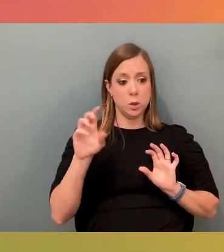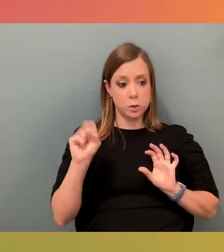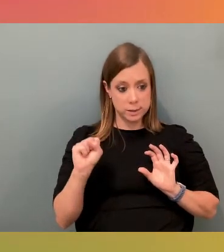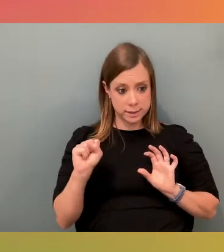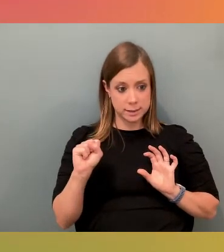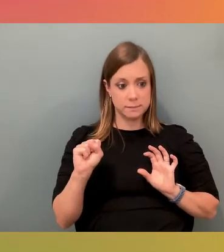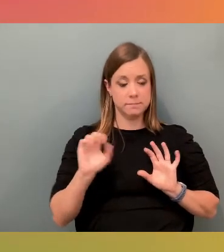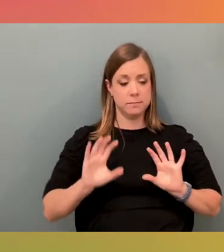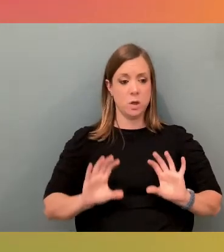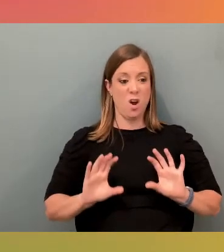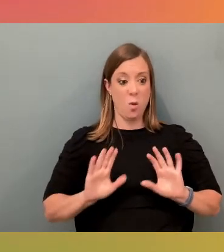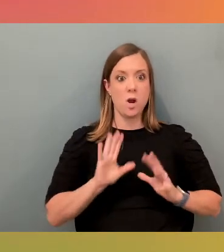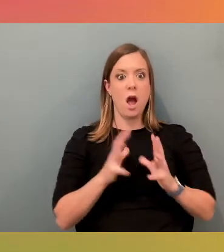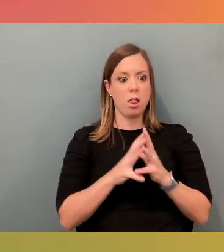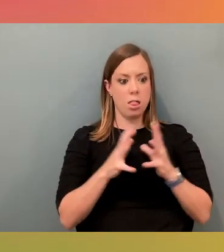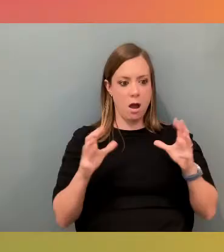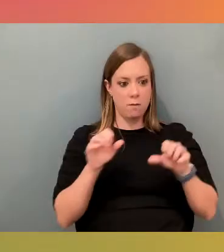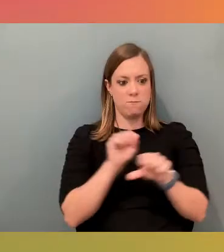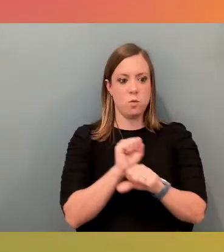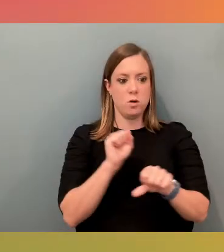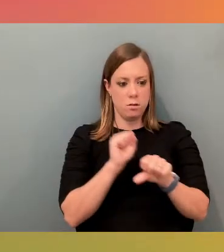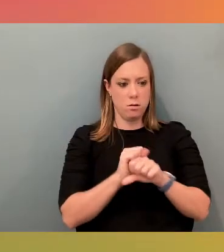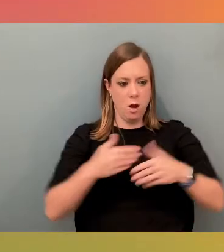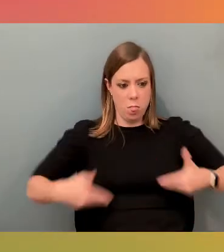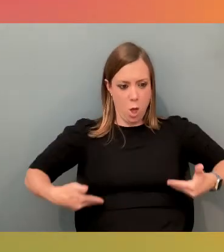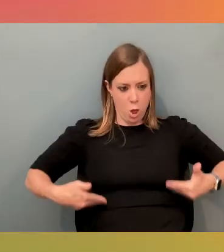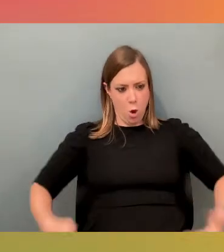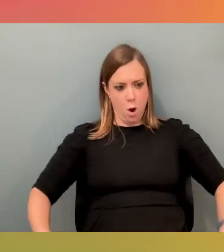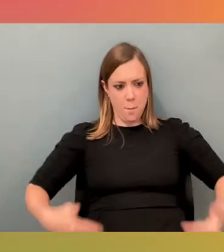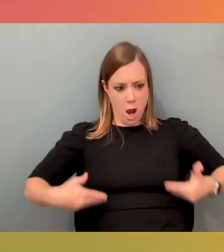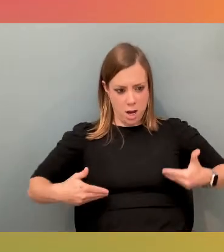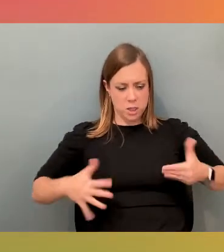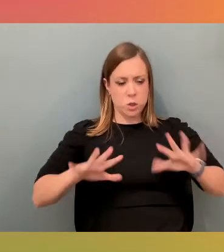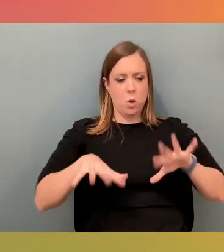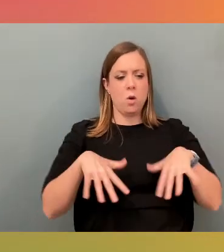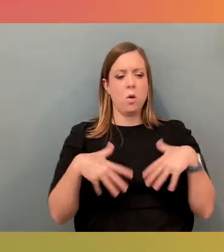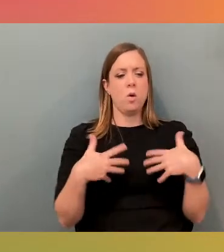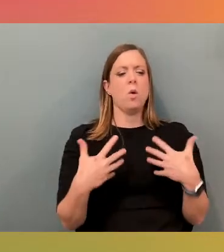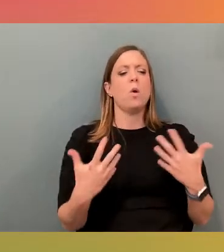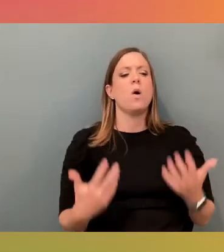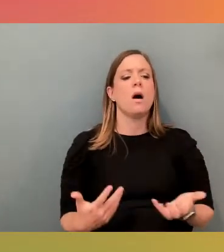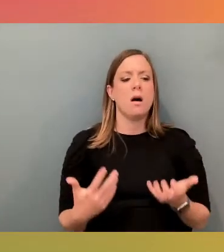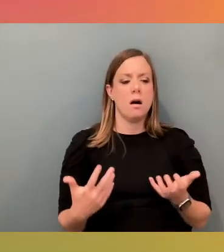on our lower body today. So see if you can soften and let everything get heavy.